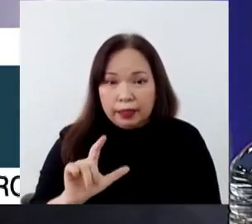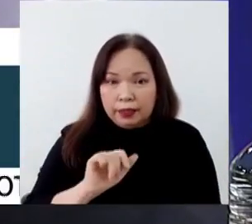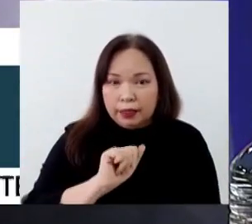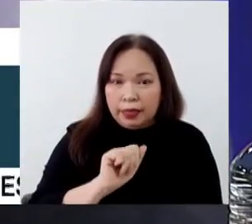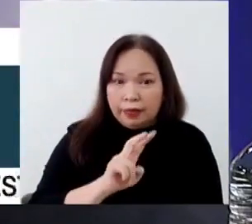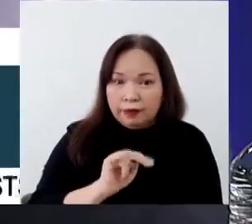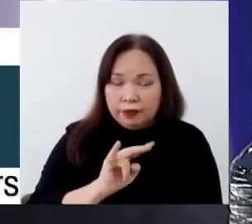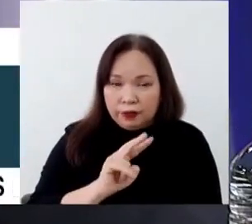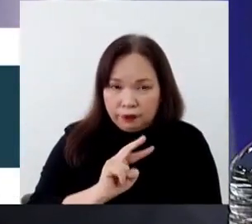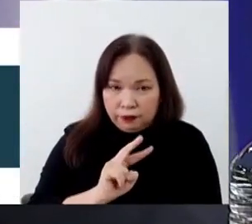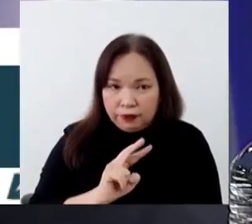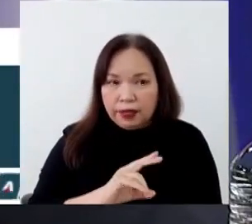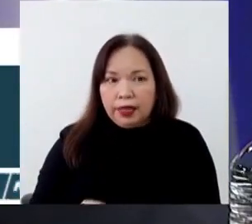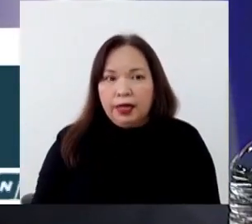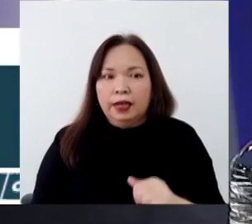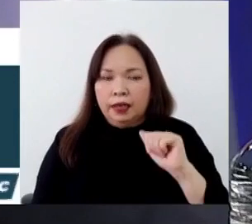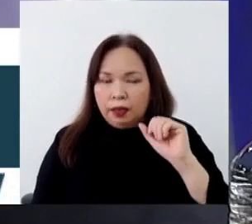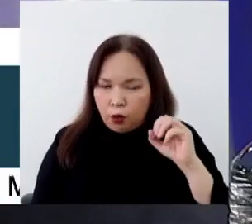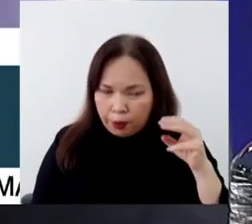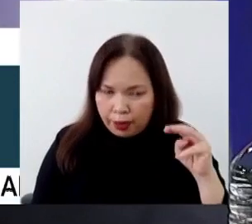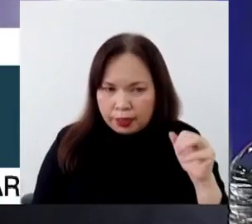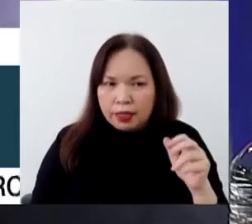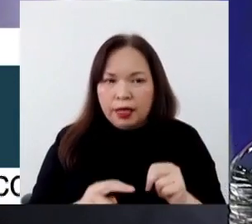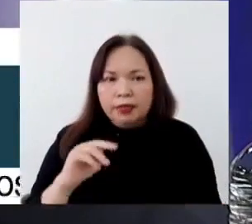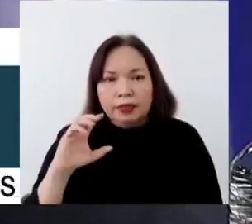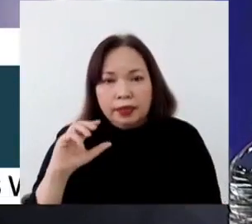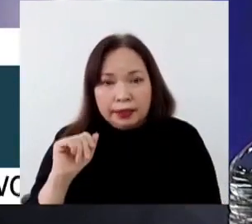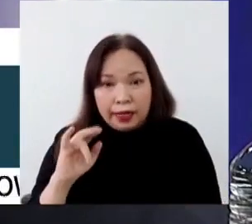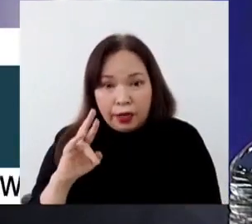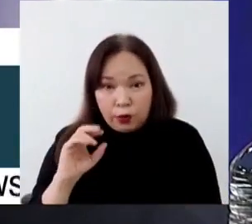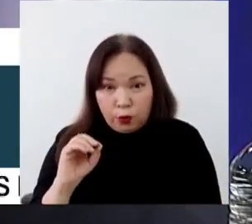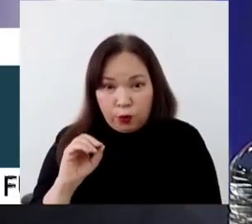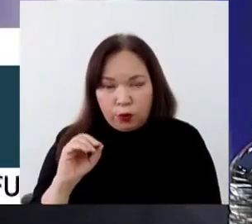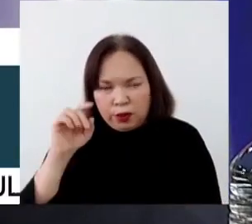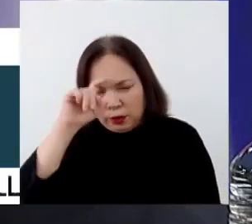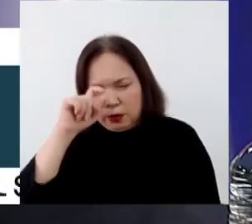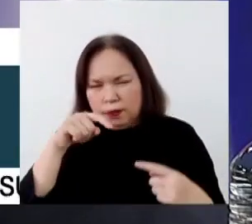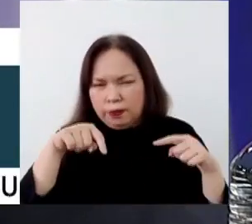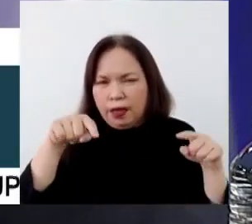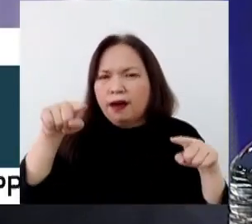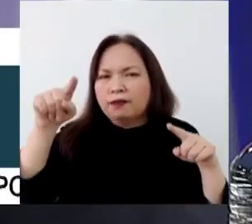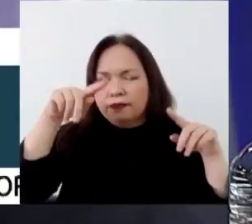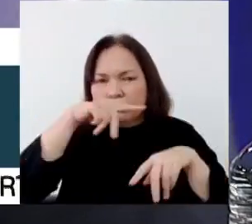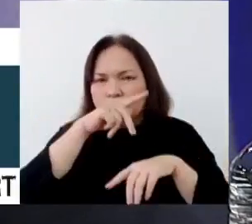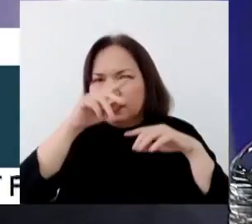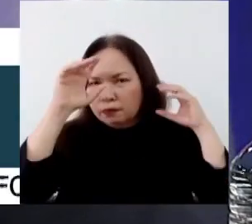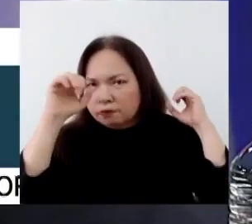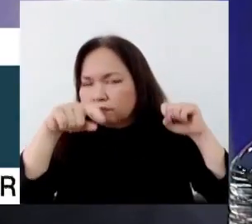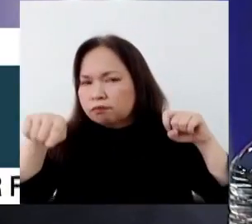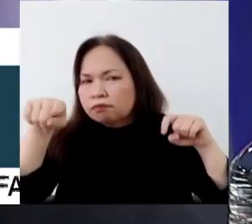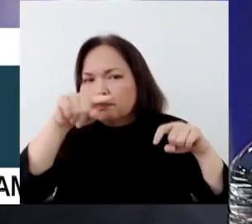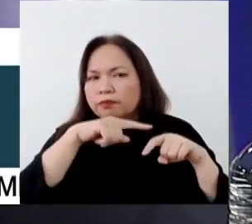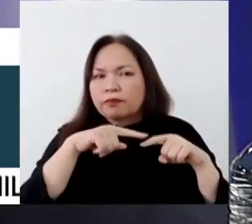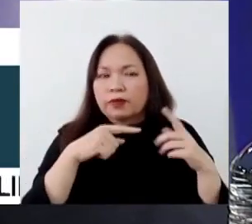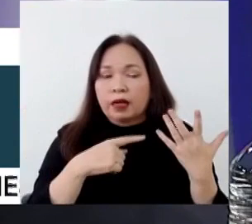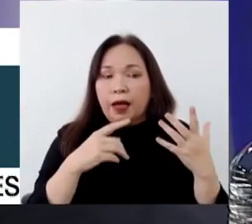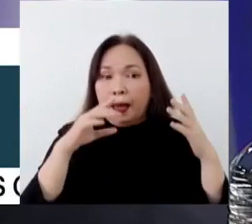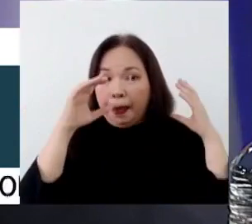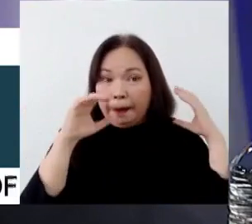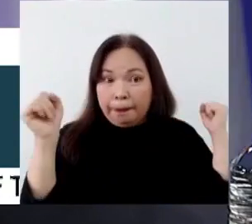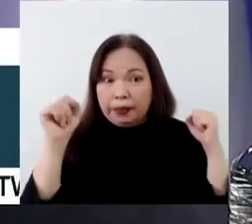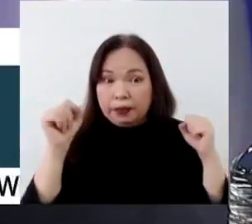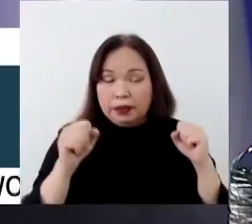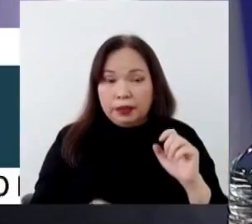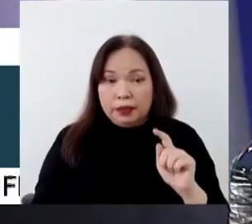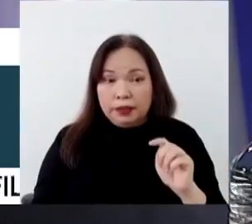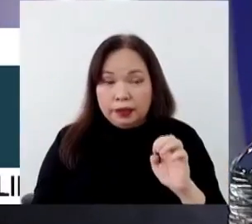and in Amman and in Cairo. And our embassies in Tel Aviv right now are preparing for, in